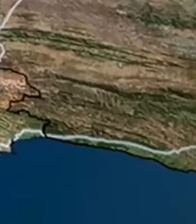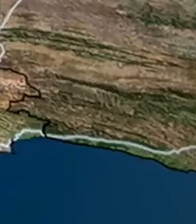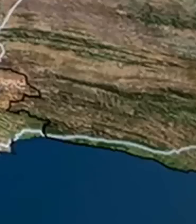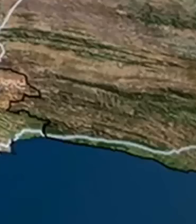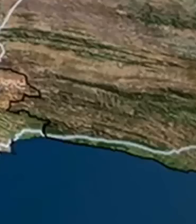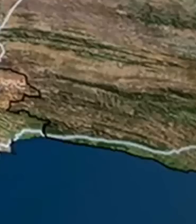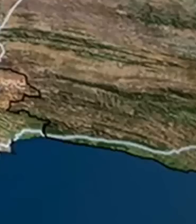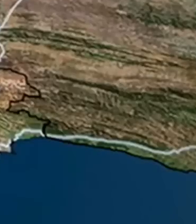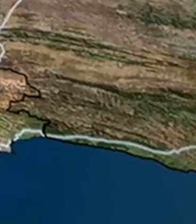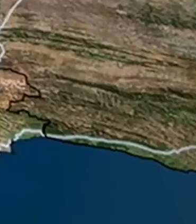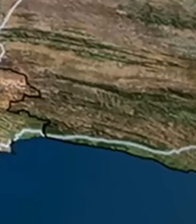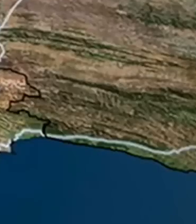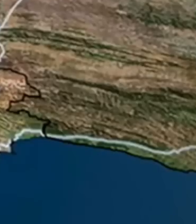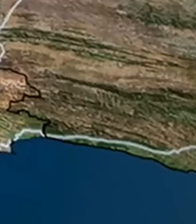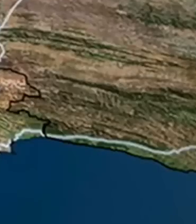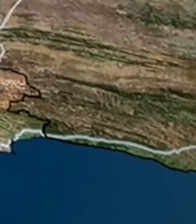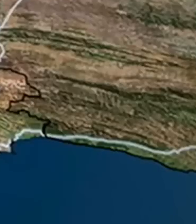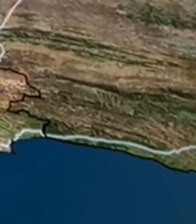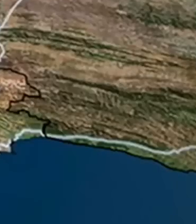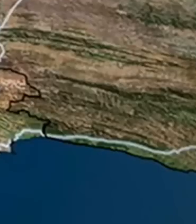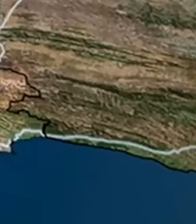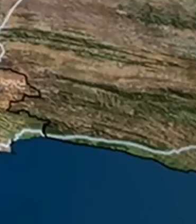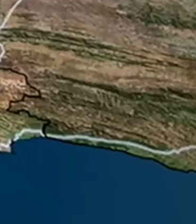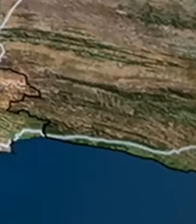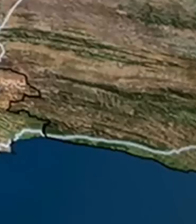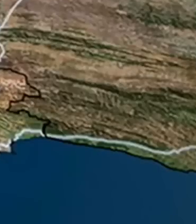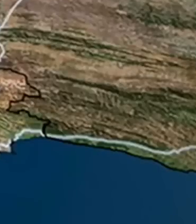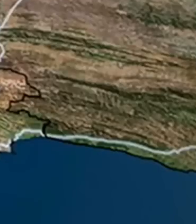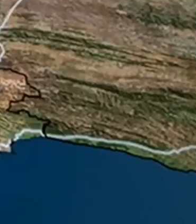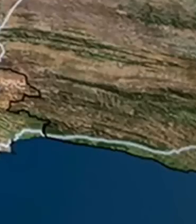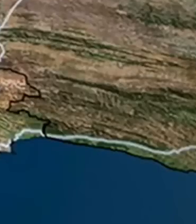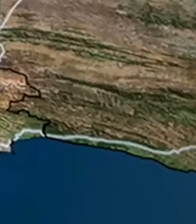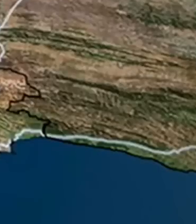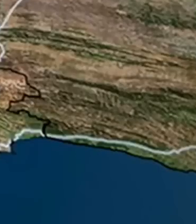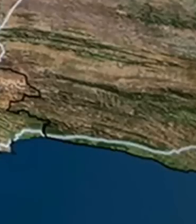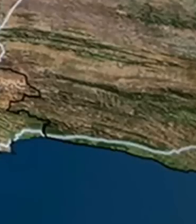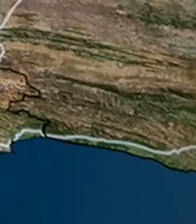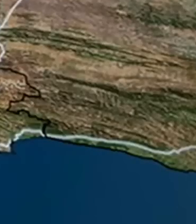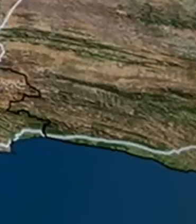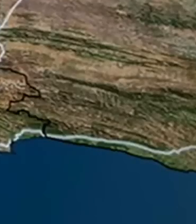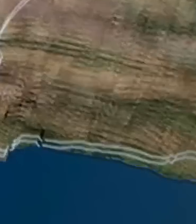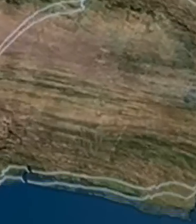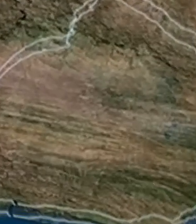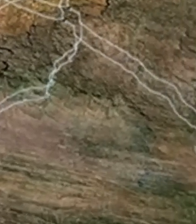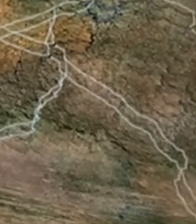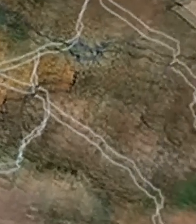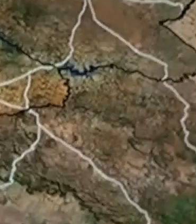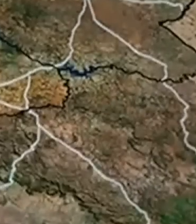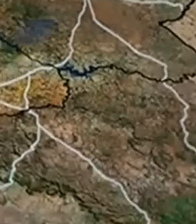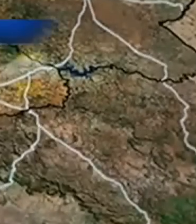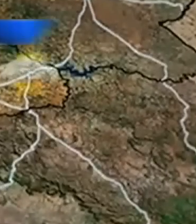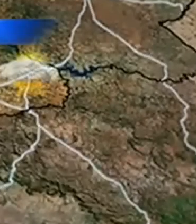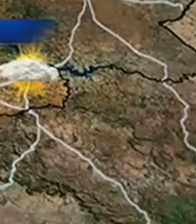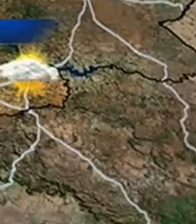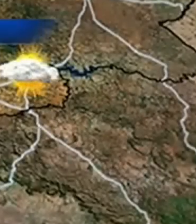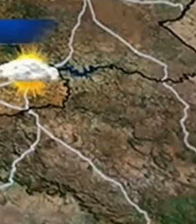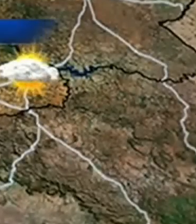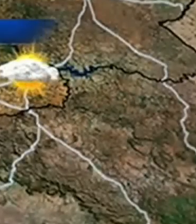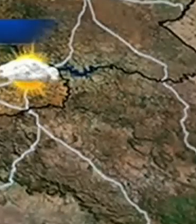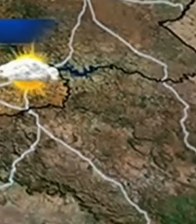mo mosong mme go bontsha fa go tla thutafala nyana ka digrata di le 10 le borataro fa George yona go tla go le tsididi ka digrata di le